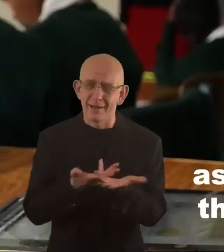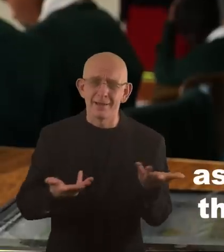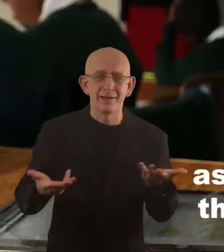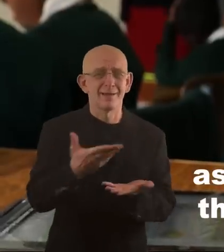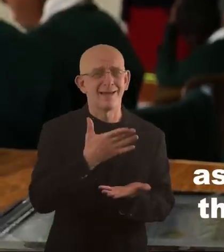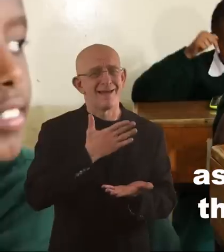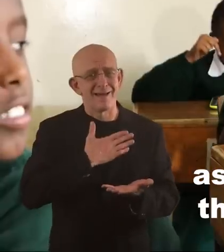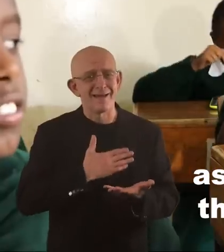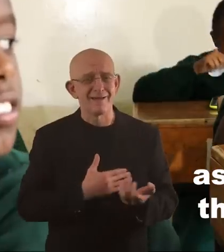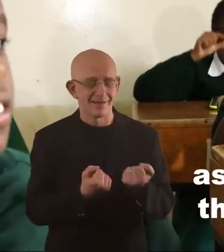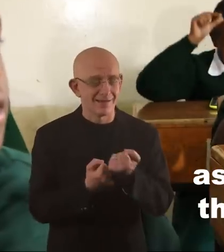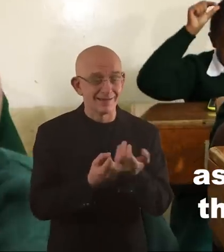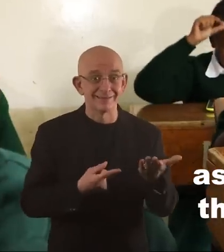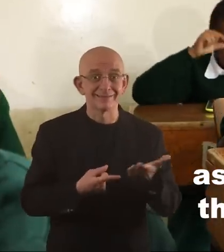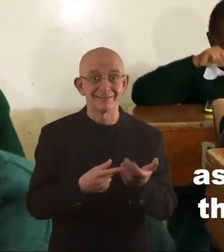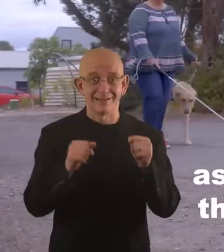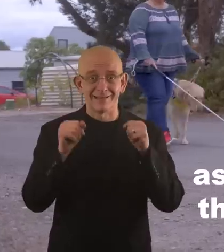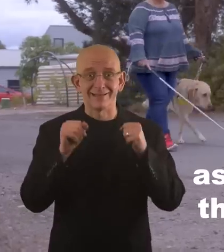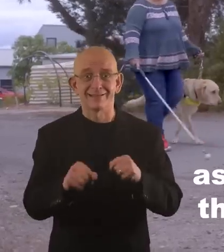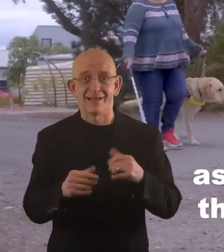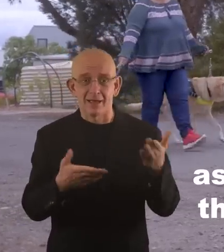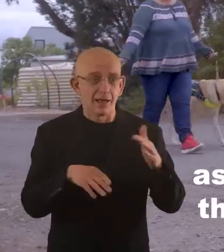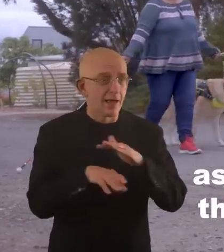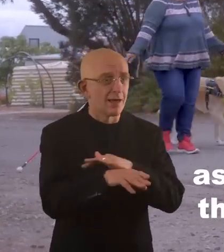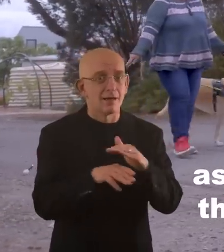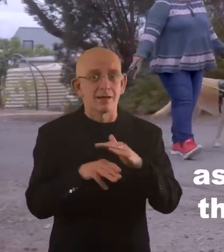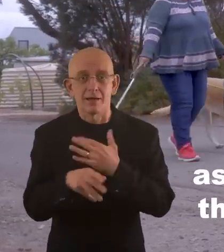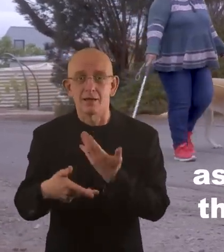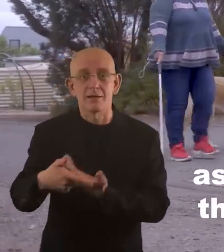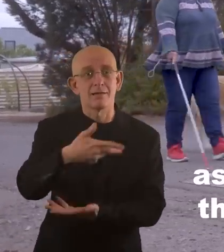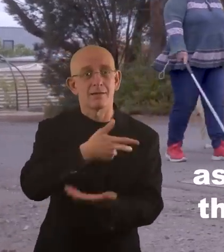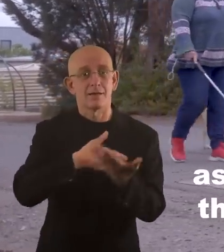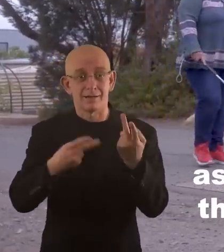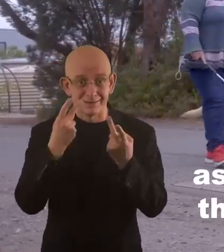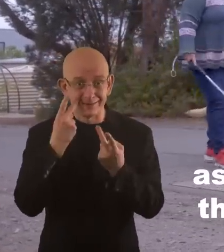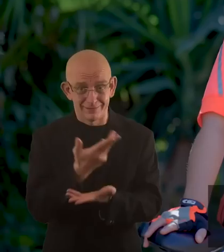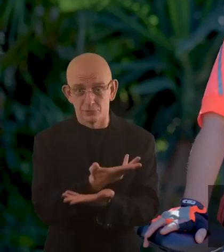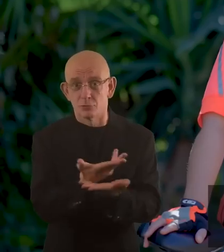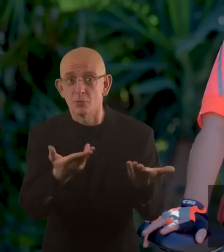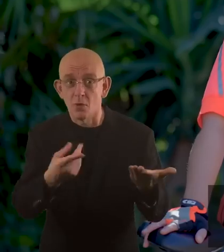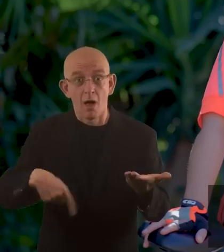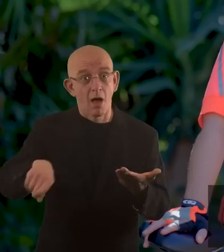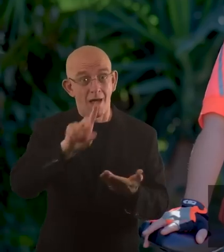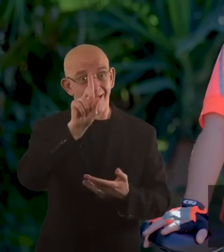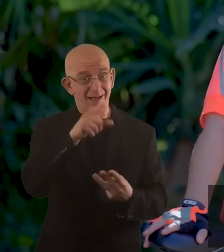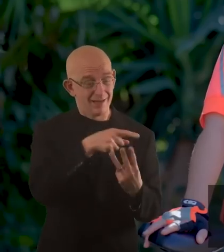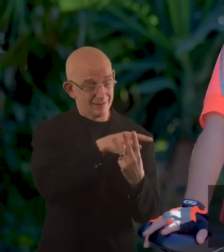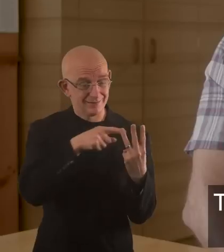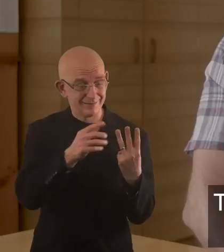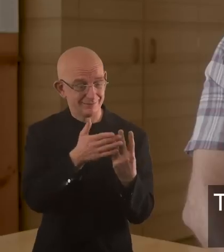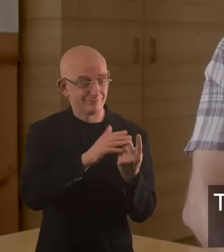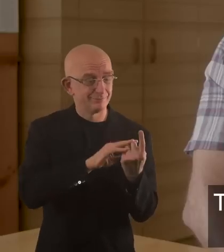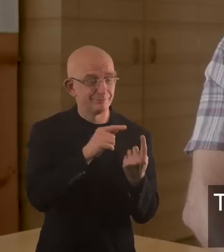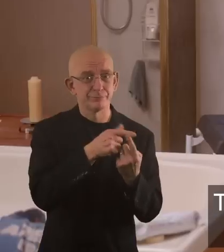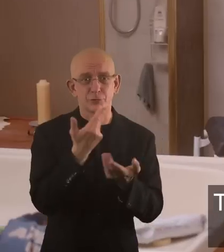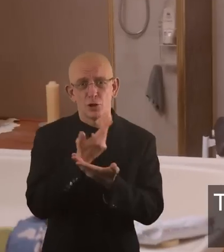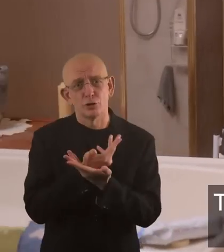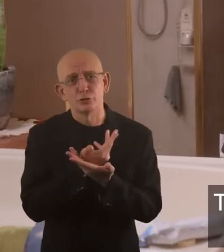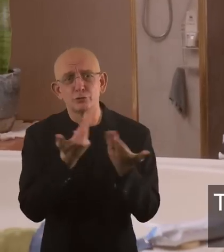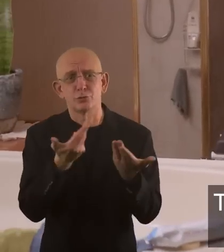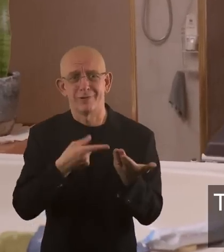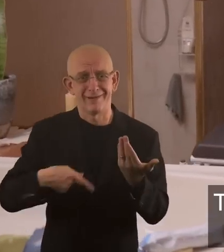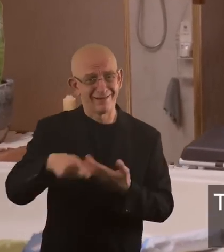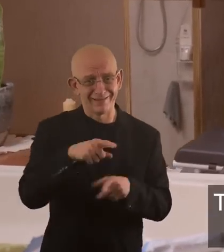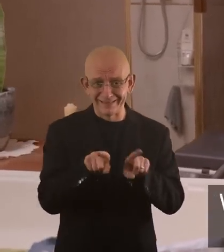$2.5 billion people need assistive technology, but more than a third are denied access. Look left and look right. That's one in